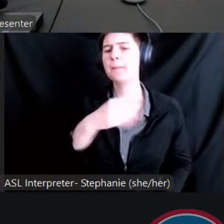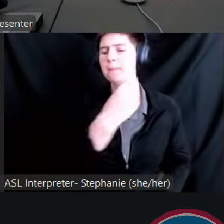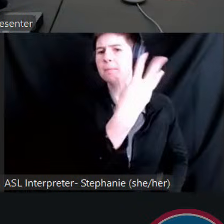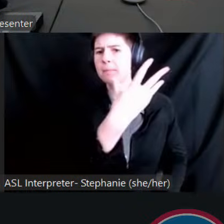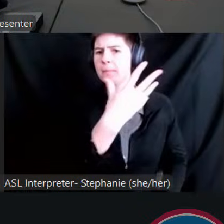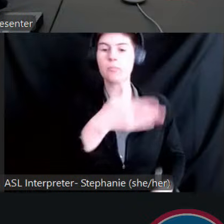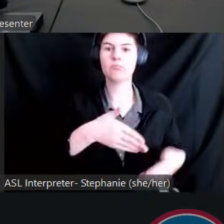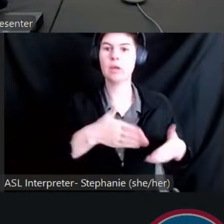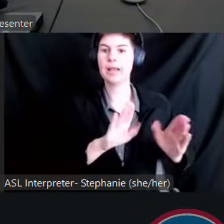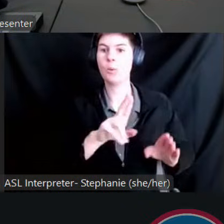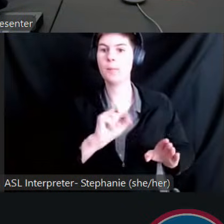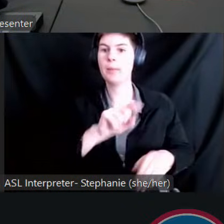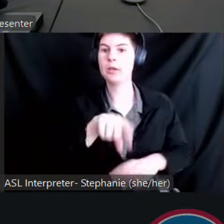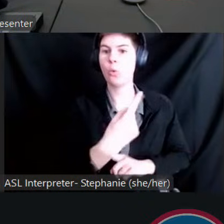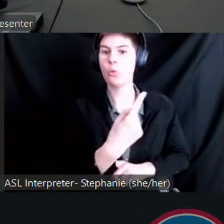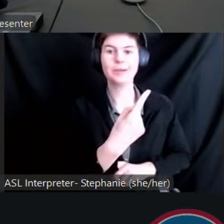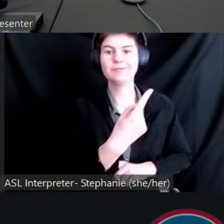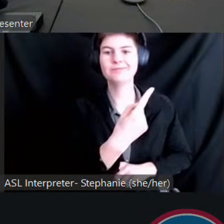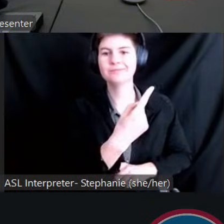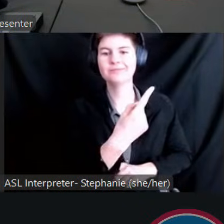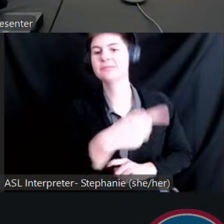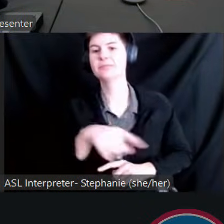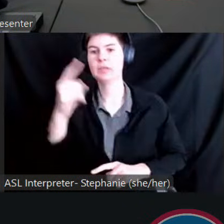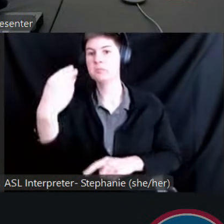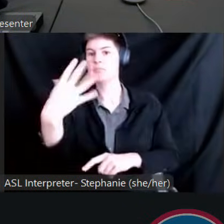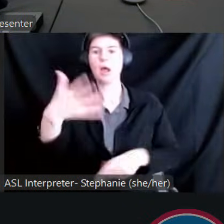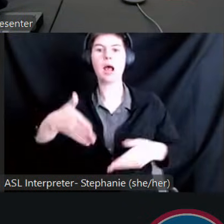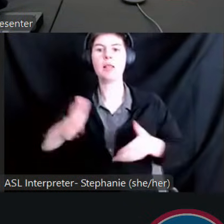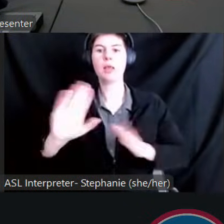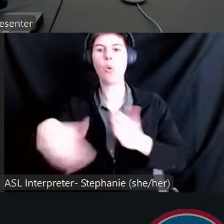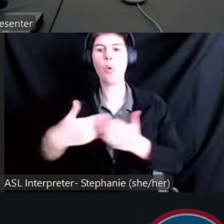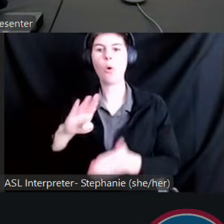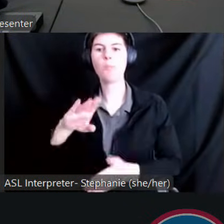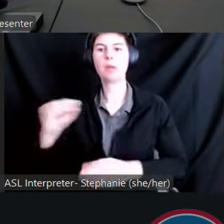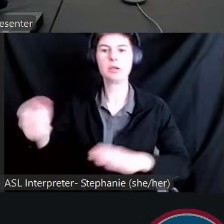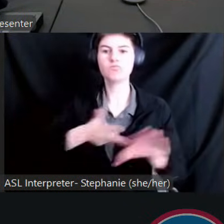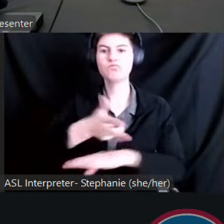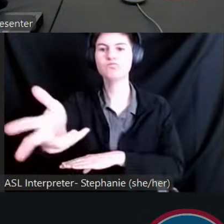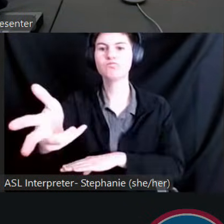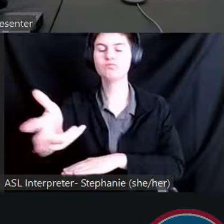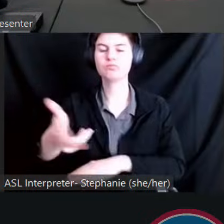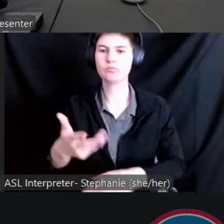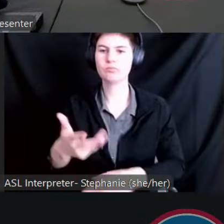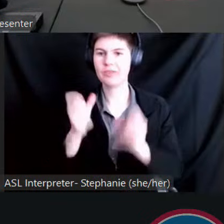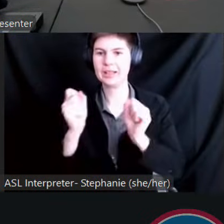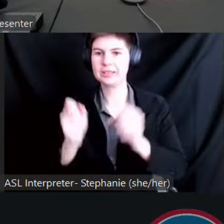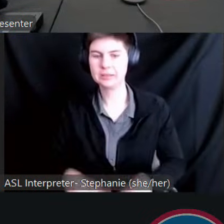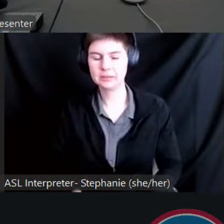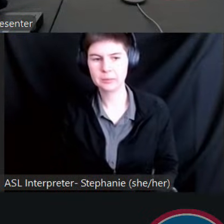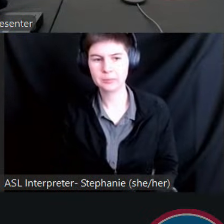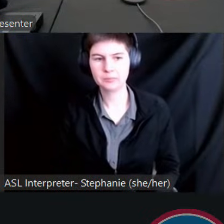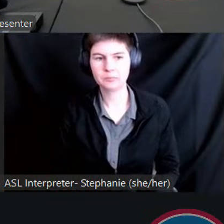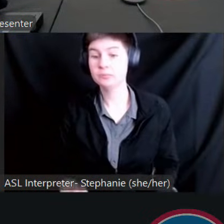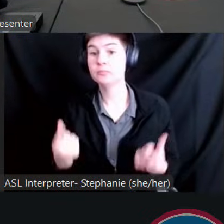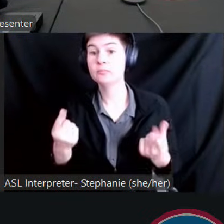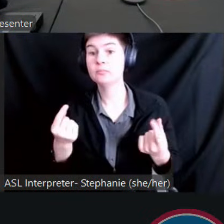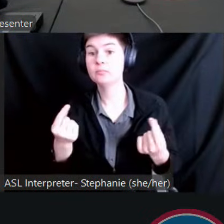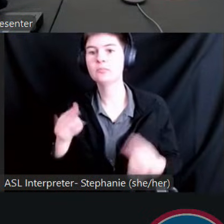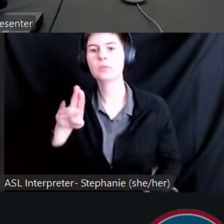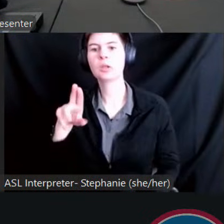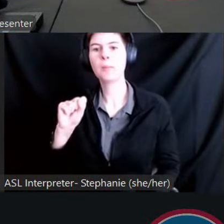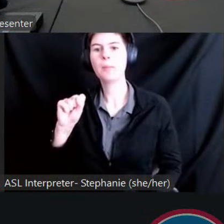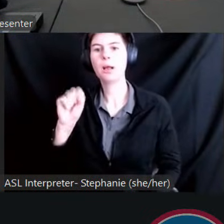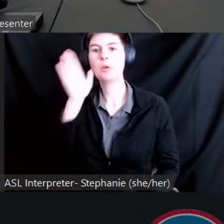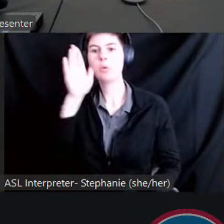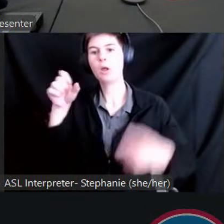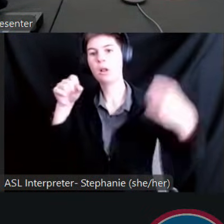bus faster. One interesting thing I'll note is that it's calibrated so that the bus only activates the transit